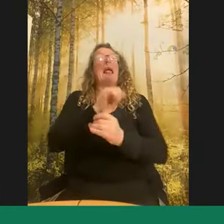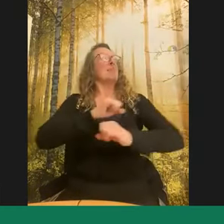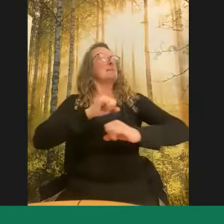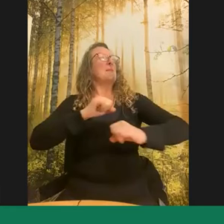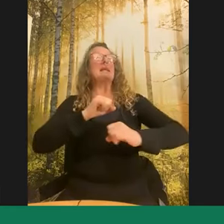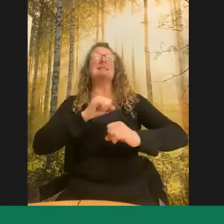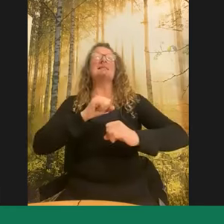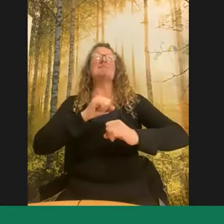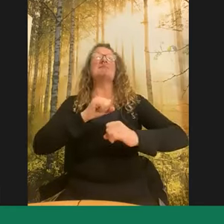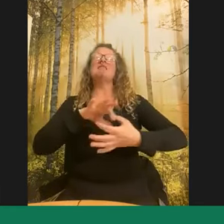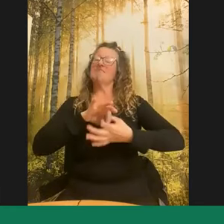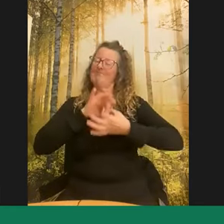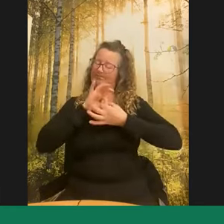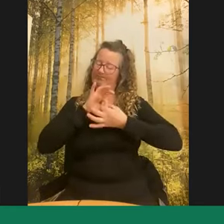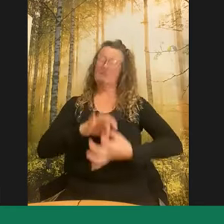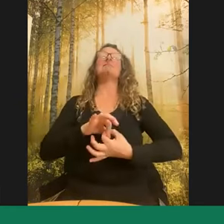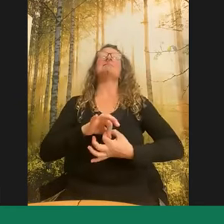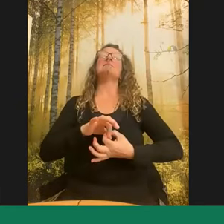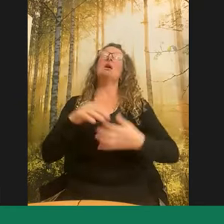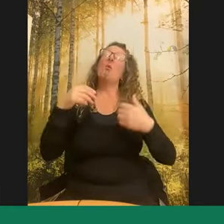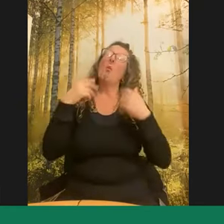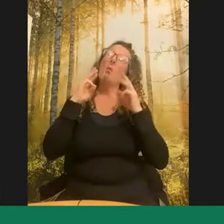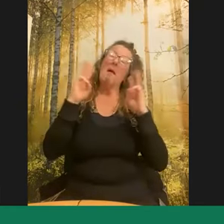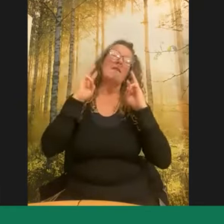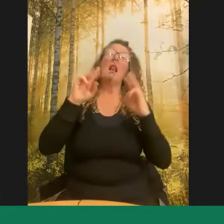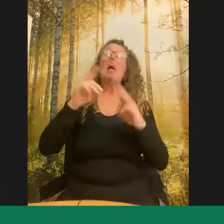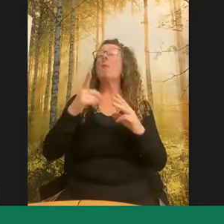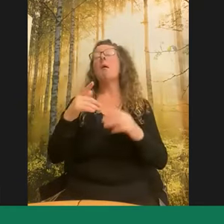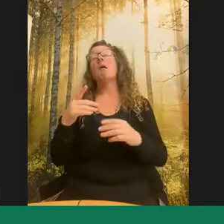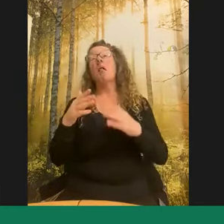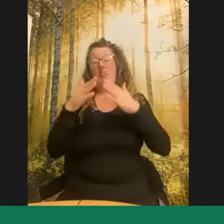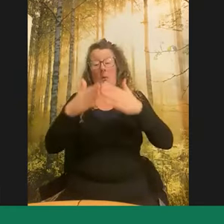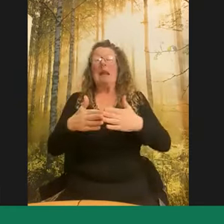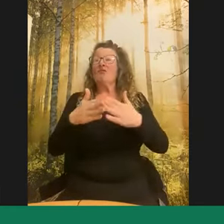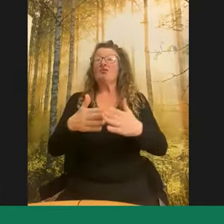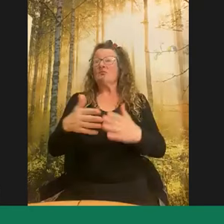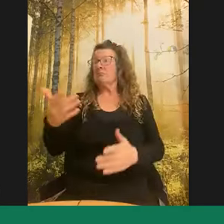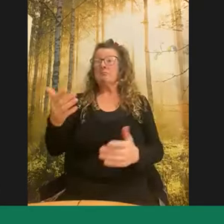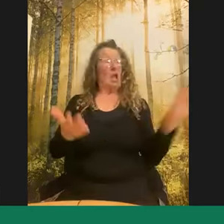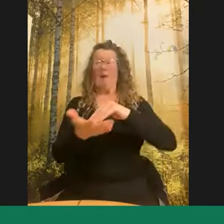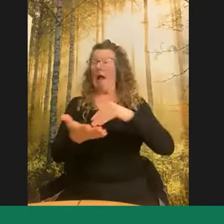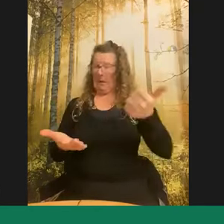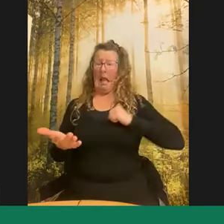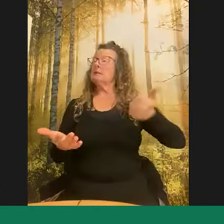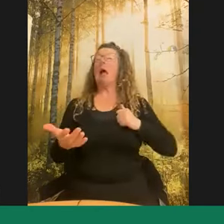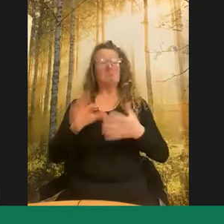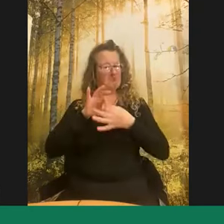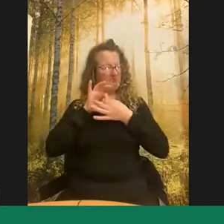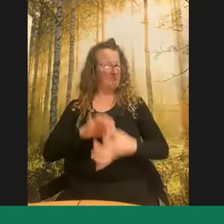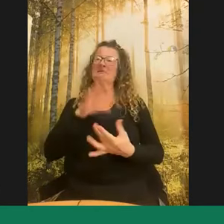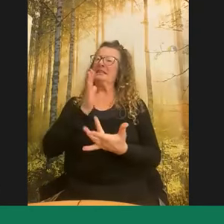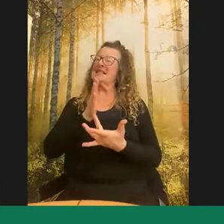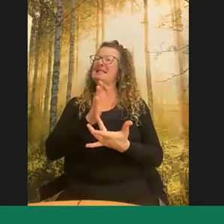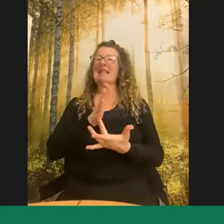As a belonging. I think that's wonderful, but I think that maybe some of the Windrush people were expecting to do that. They were expecting to be centered in the